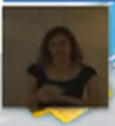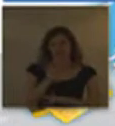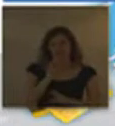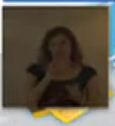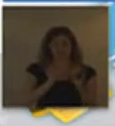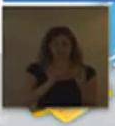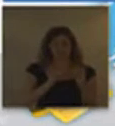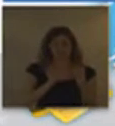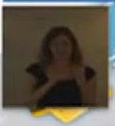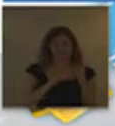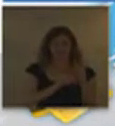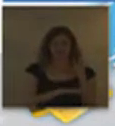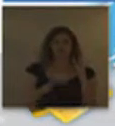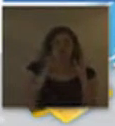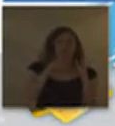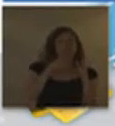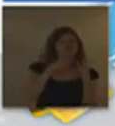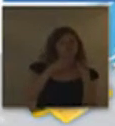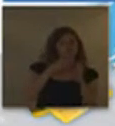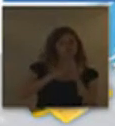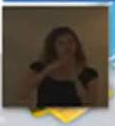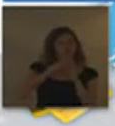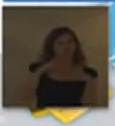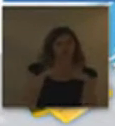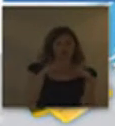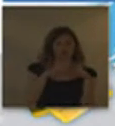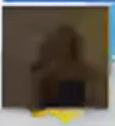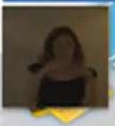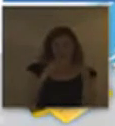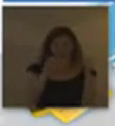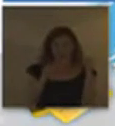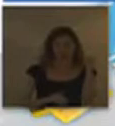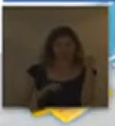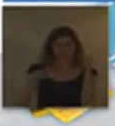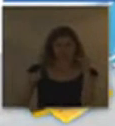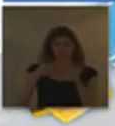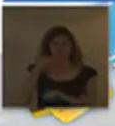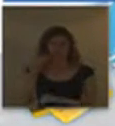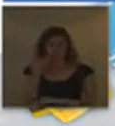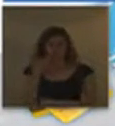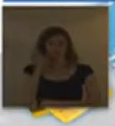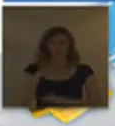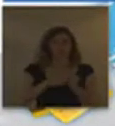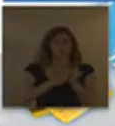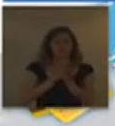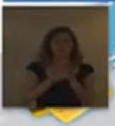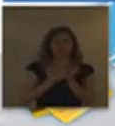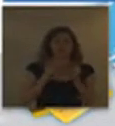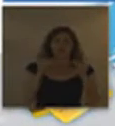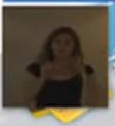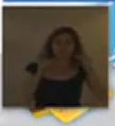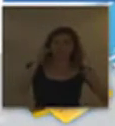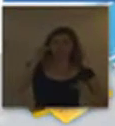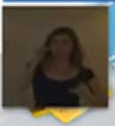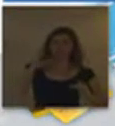general, deaf children have a lower social status than children that can hear properly, and also are less motivated to carry out